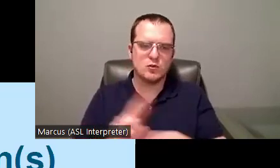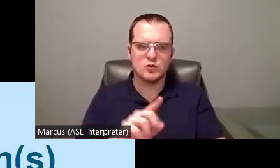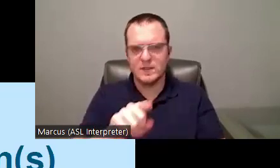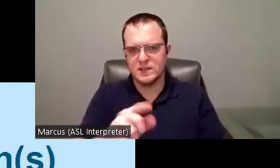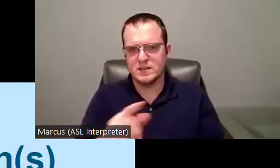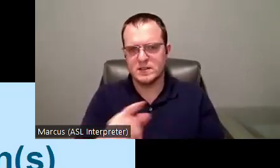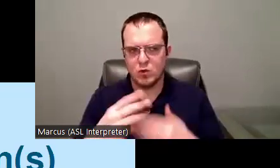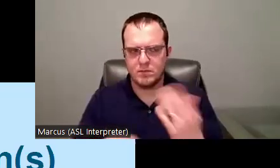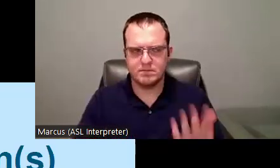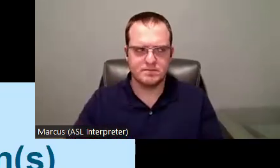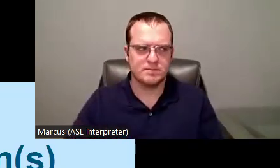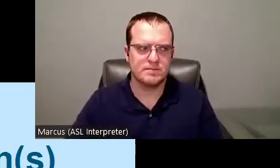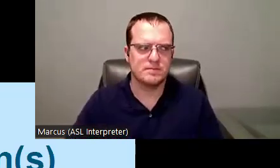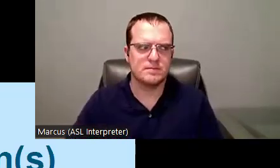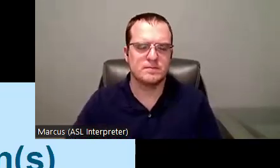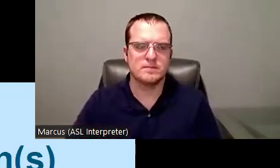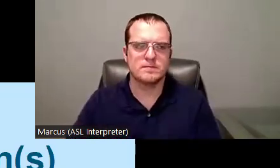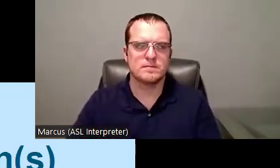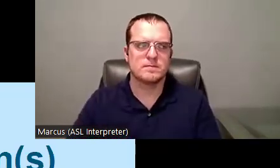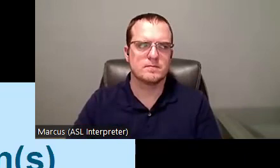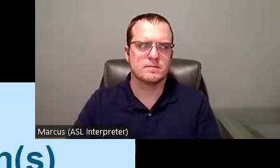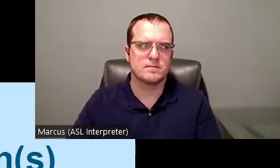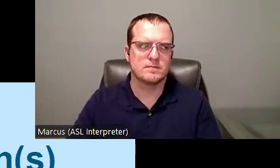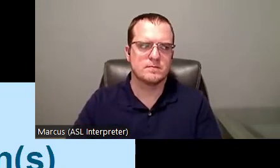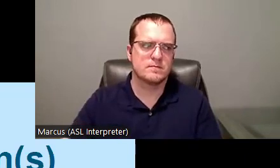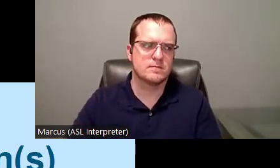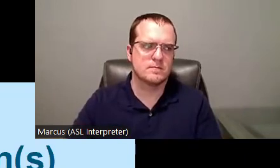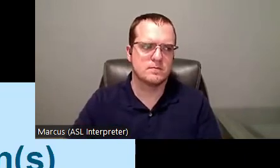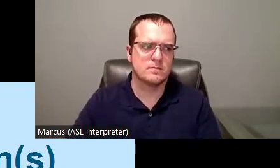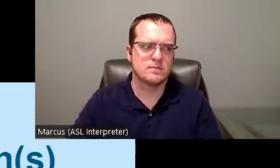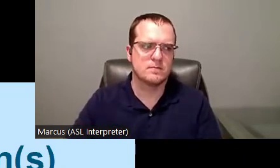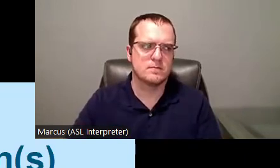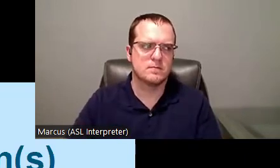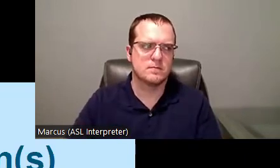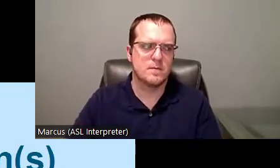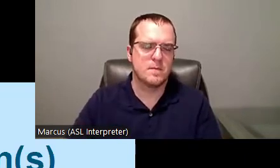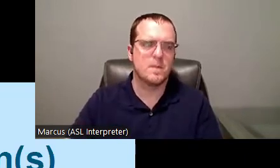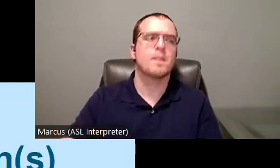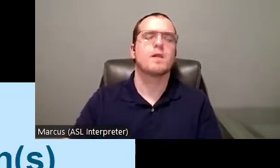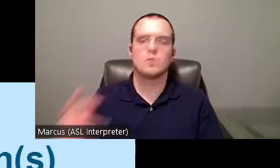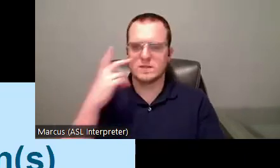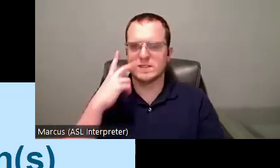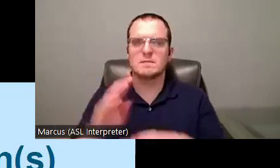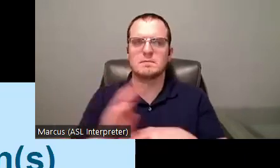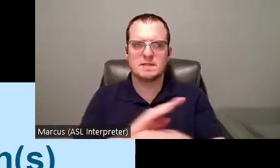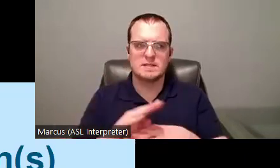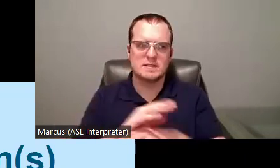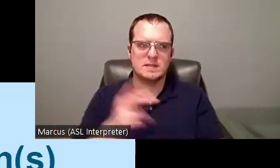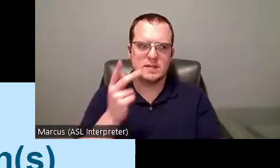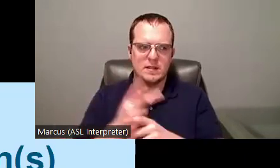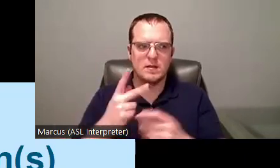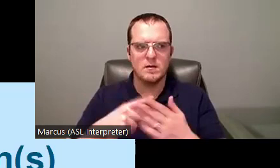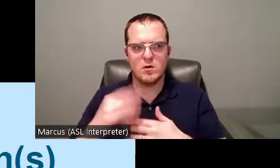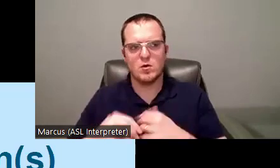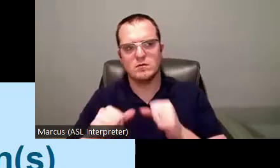through the program? We do see that businesses that are sticking with the program over